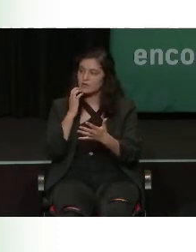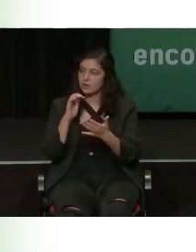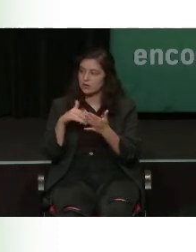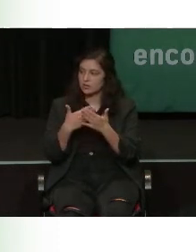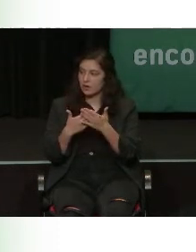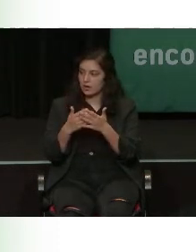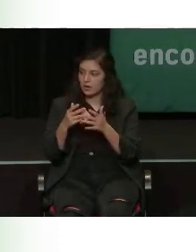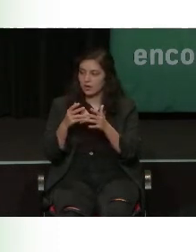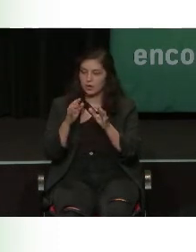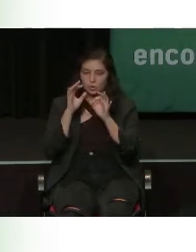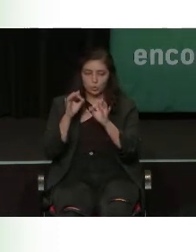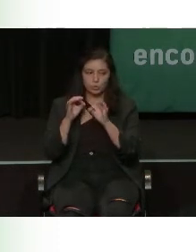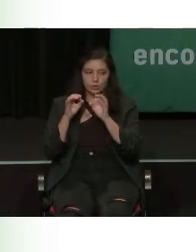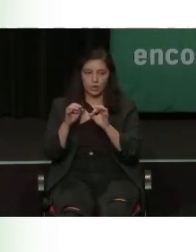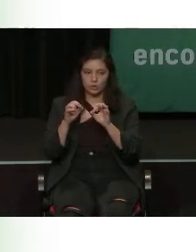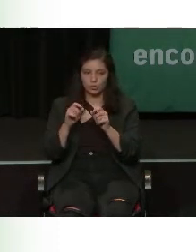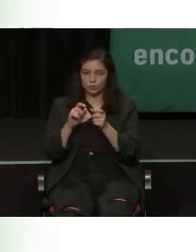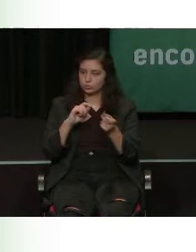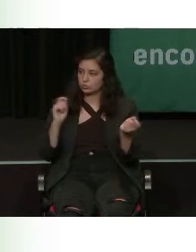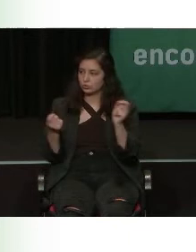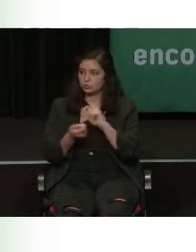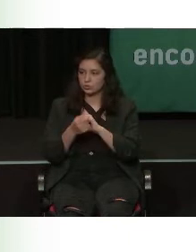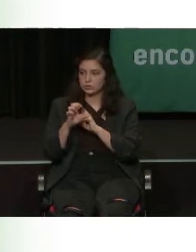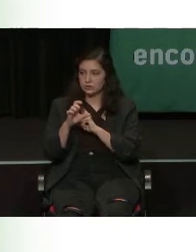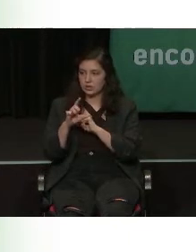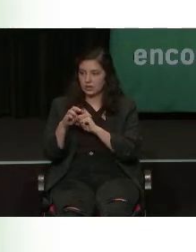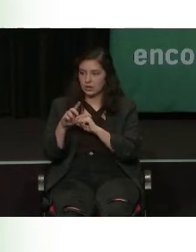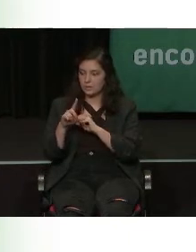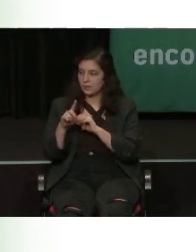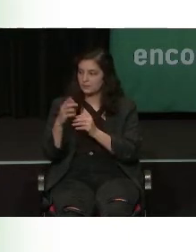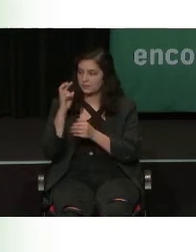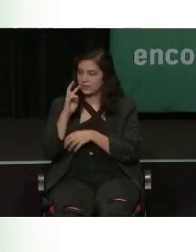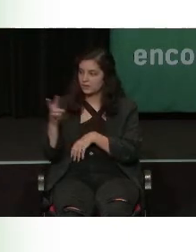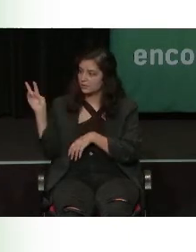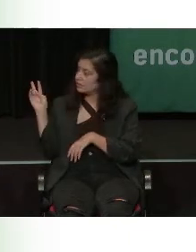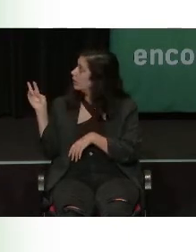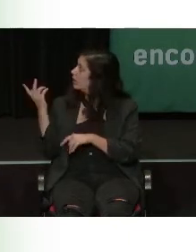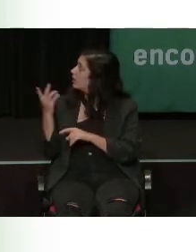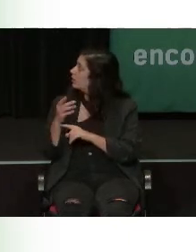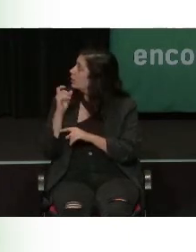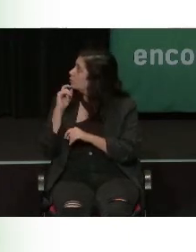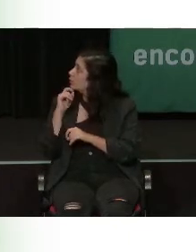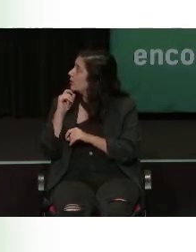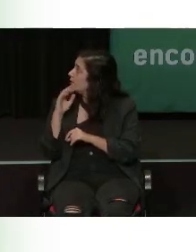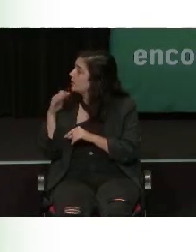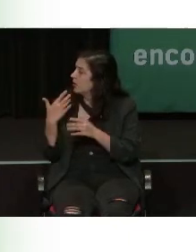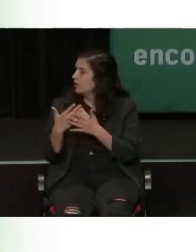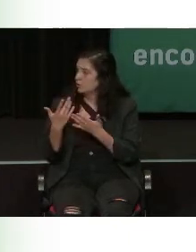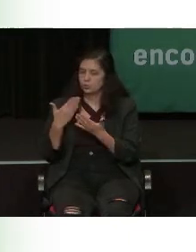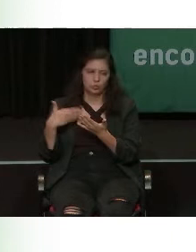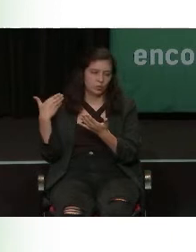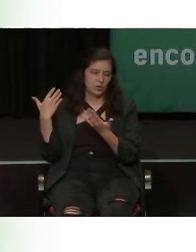the therapeutic landscape in CML. As you can see here, the survival probability, and this is an old slide,